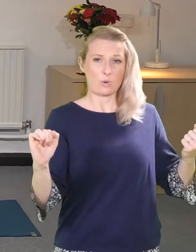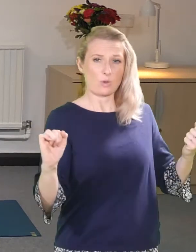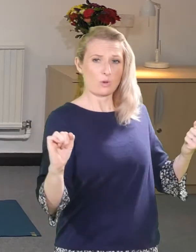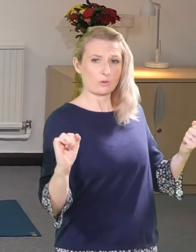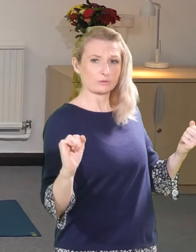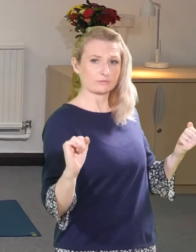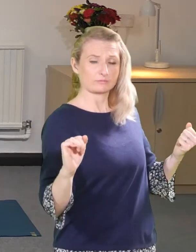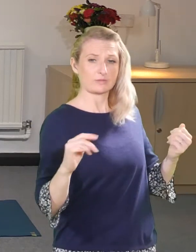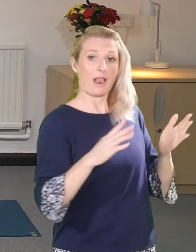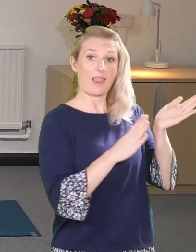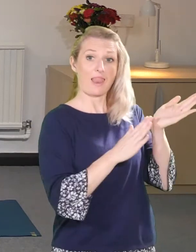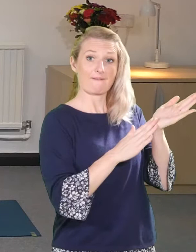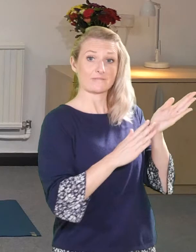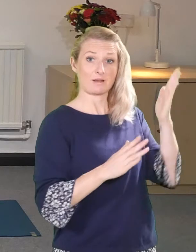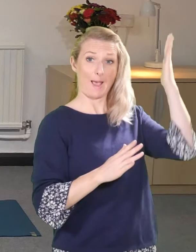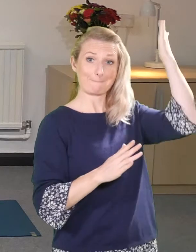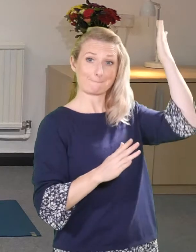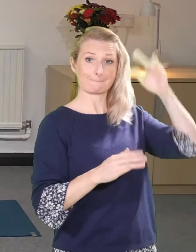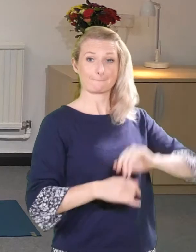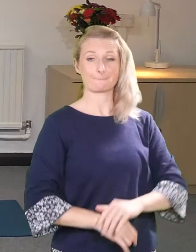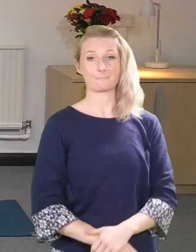take the left arm up.